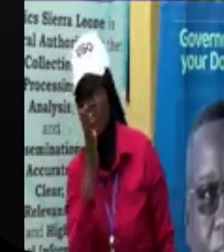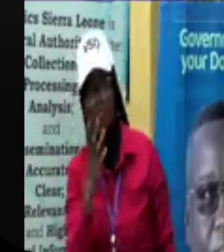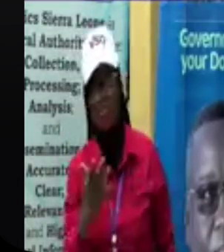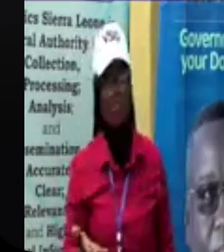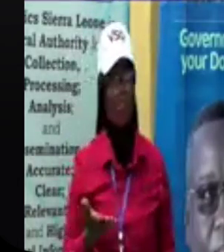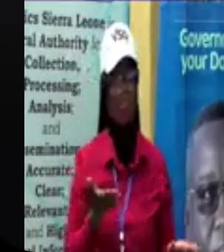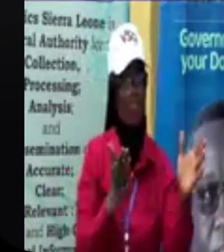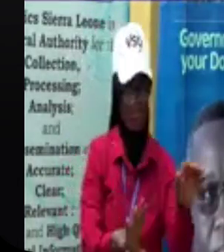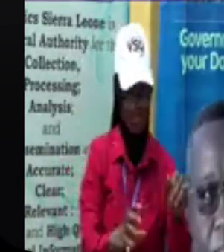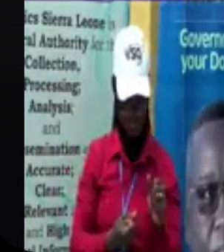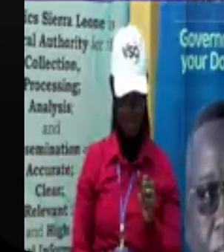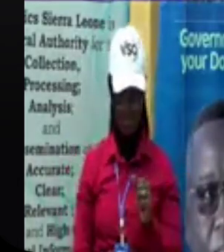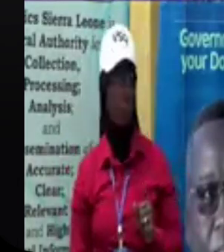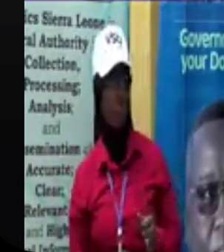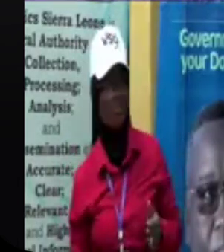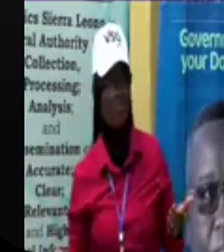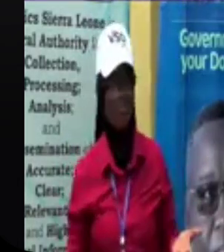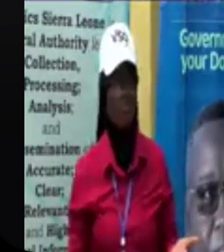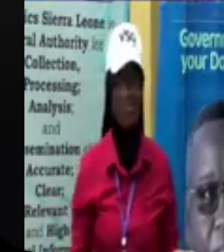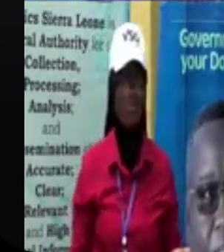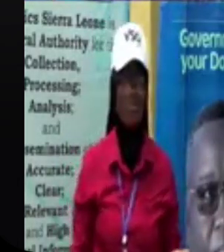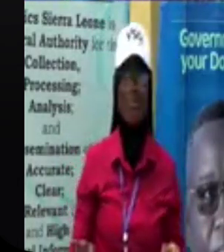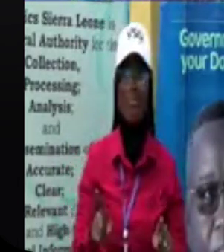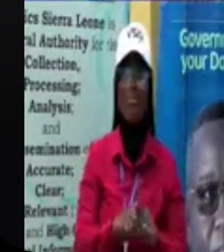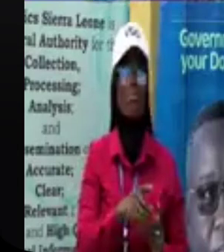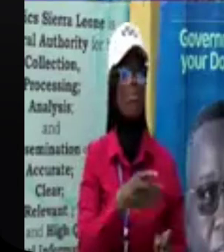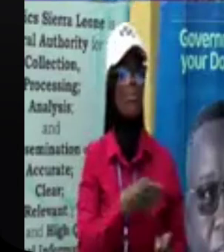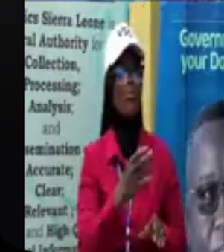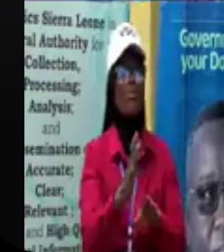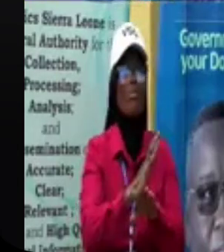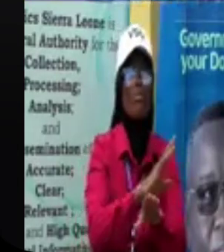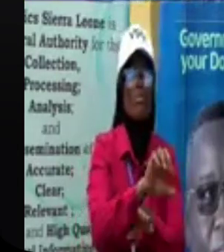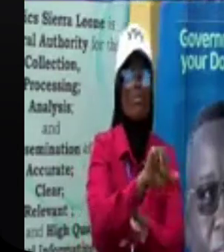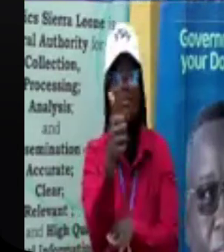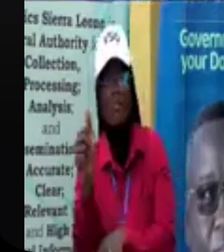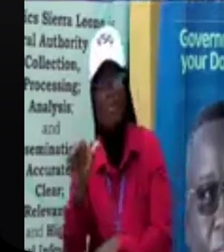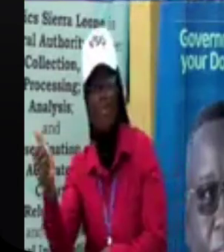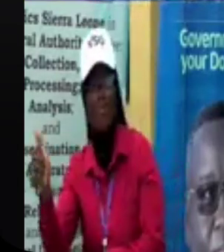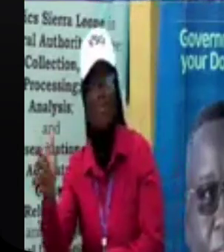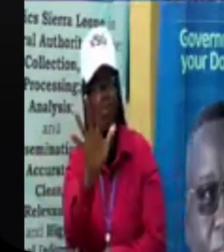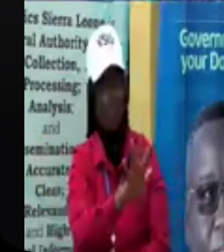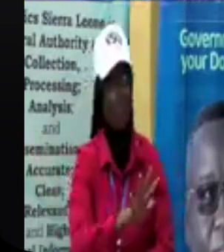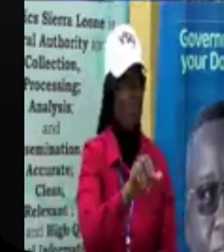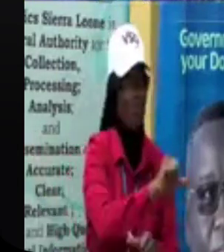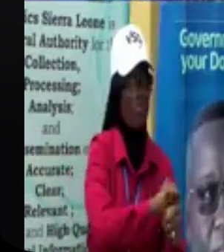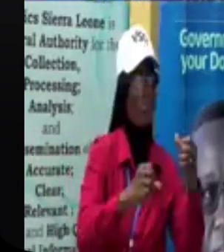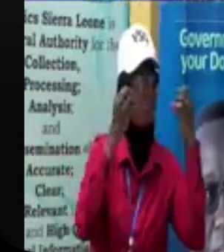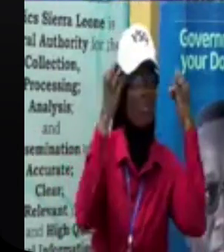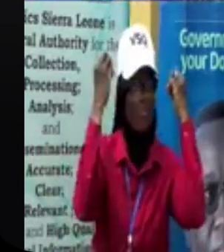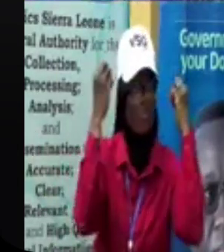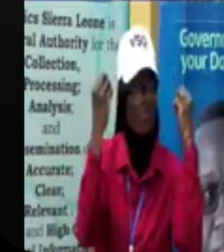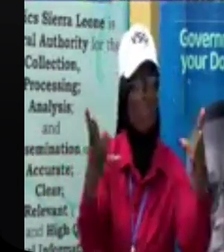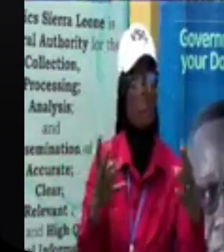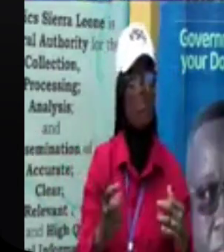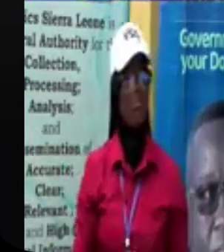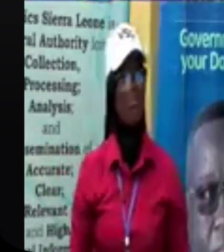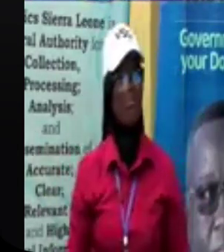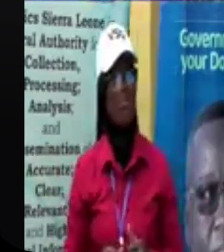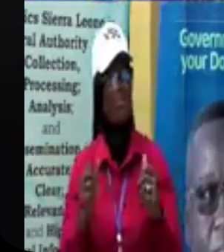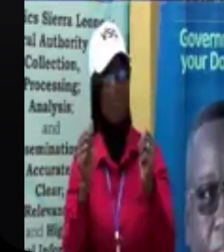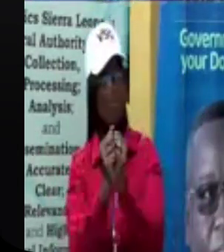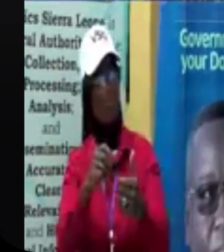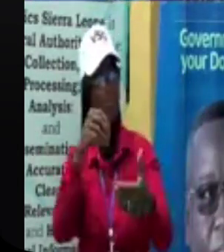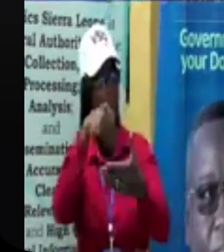die, bomb, you know, the infant mortality, the under 5 mortality. The area they don't do drastic reduction